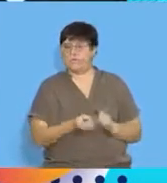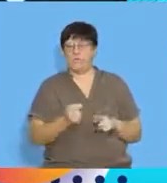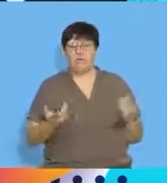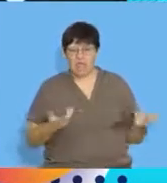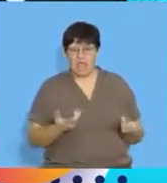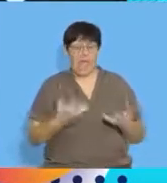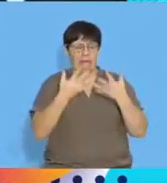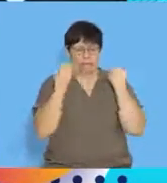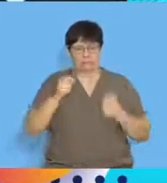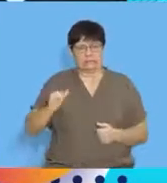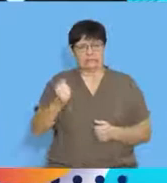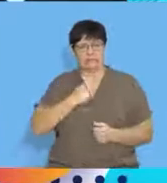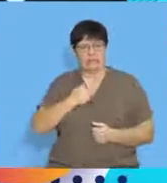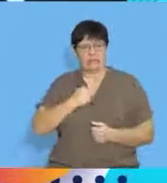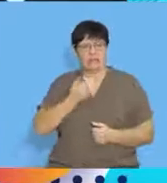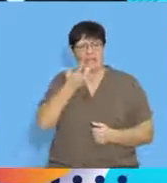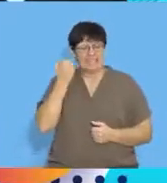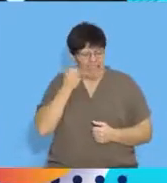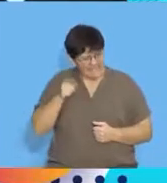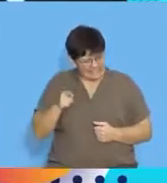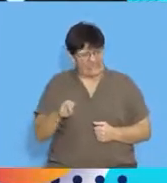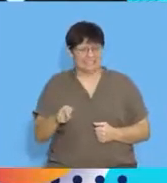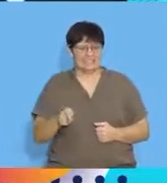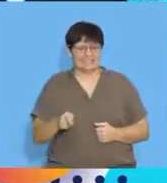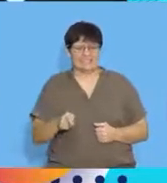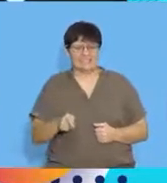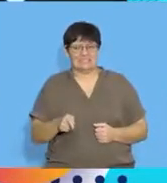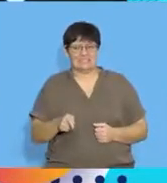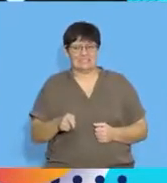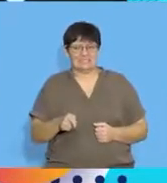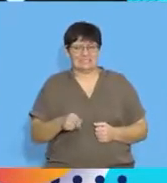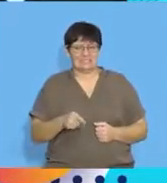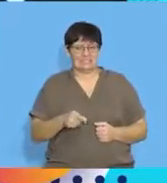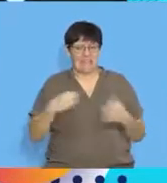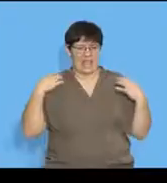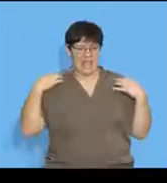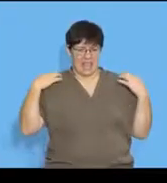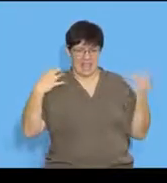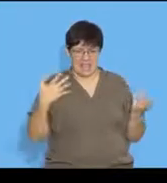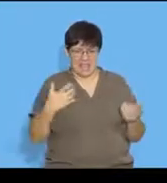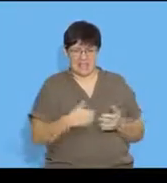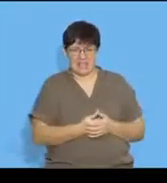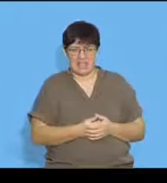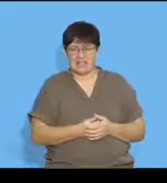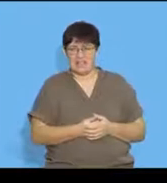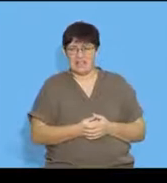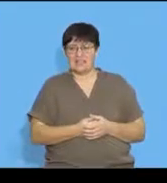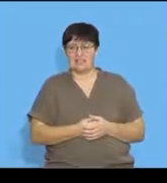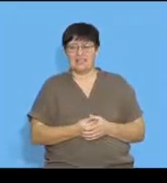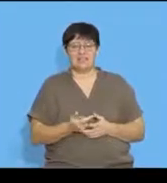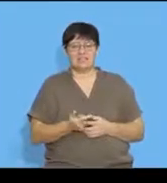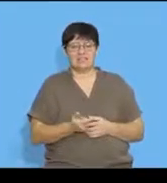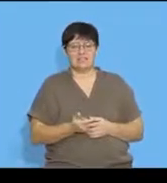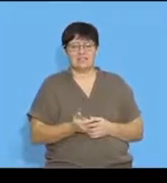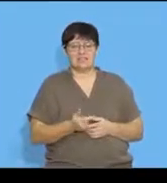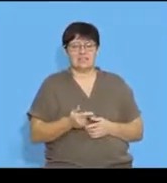cat. Cats have a really, all right, in their fur, right, one of the things you'll see here, don't touch